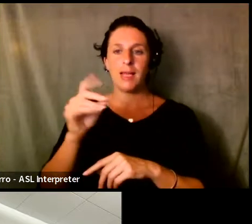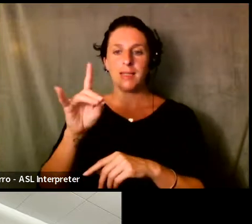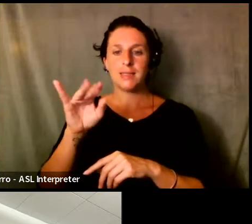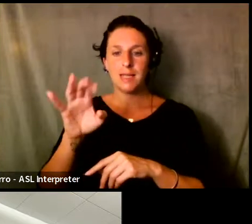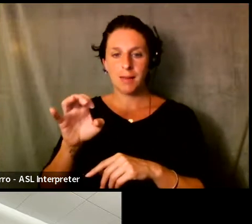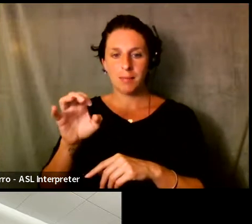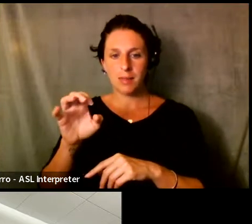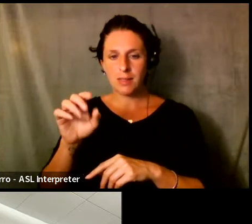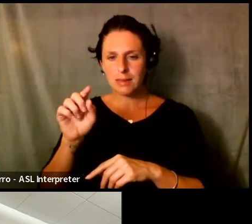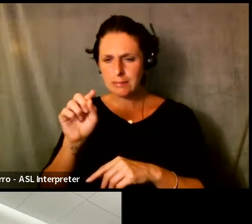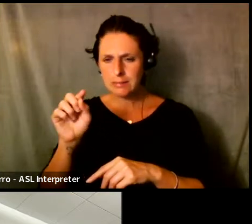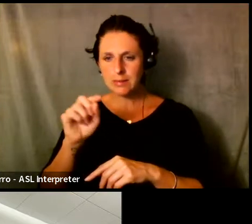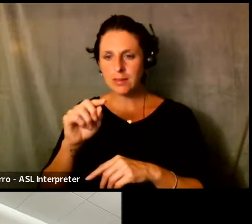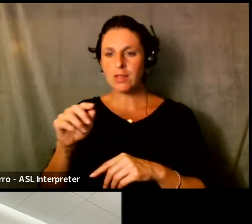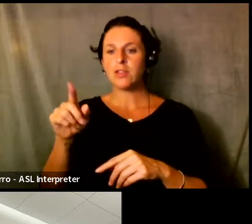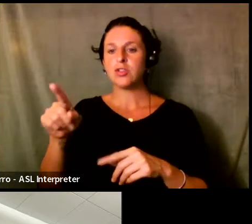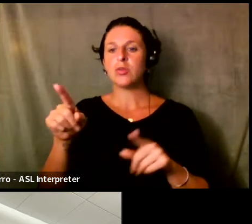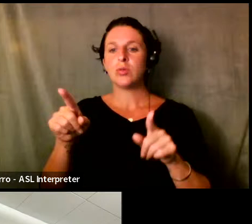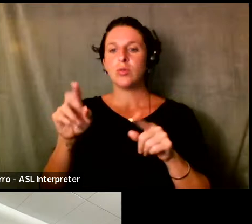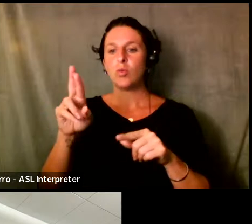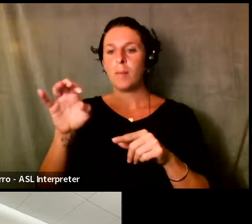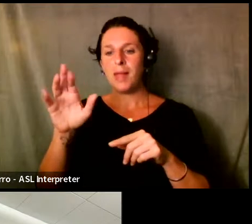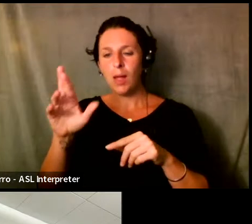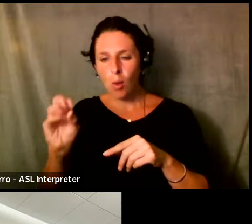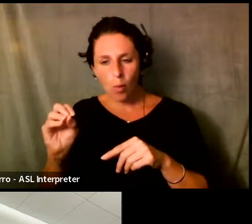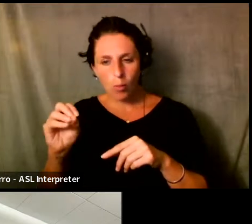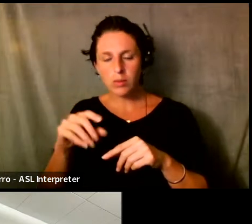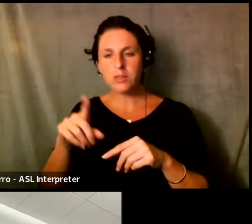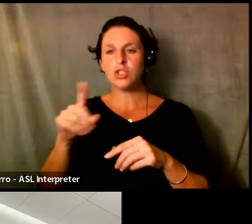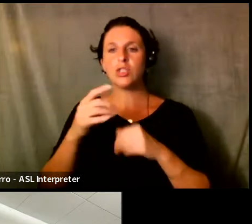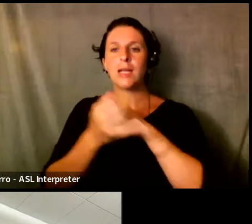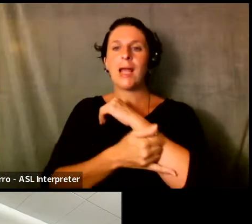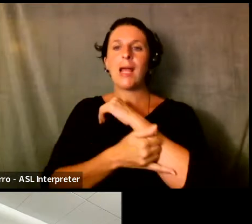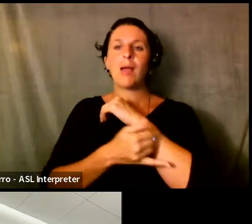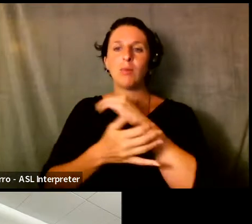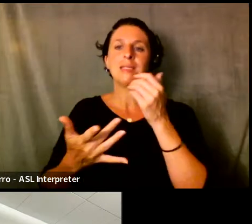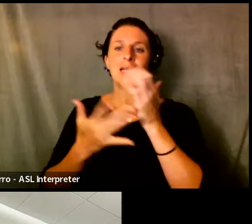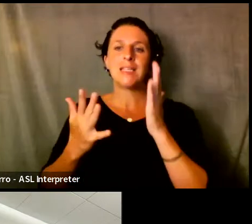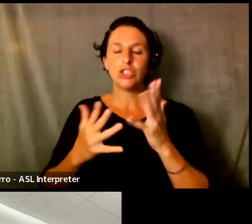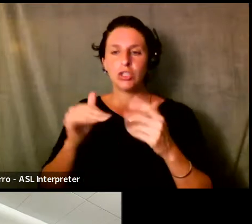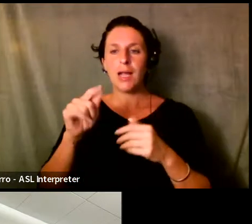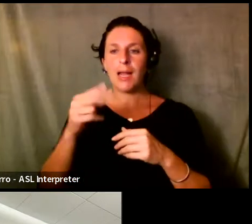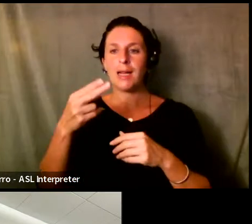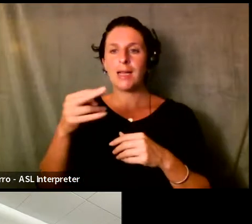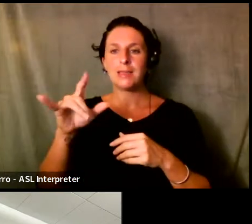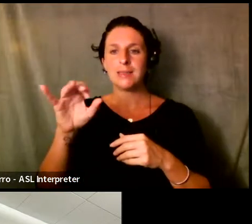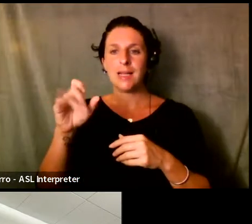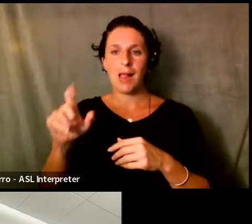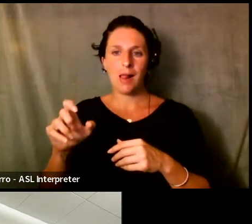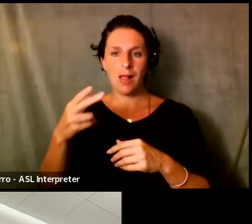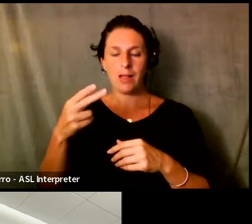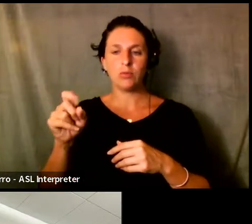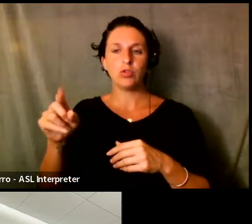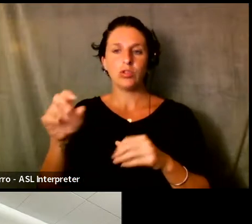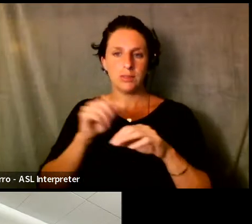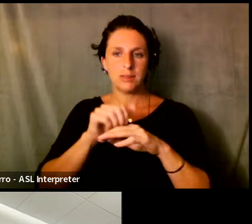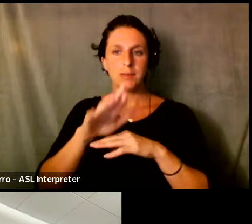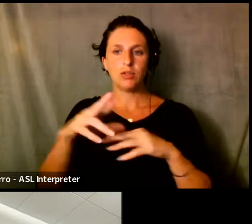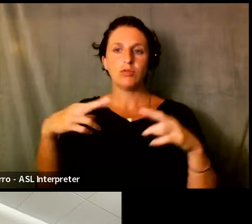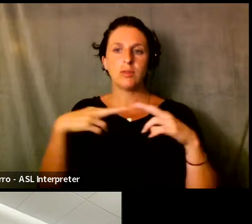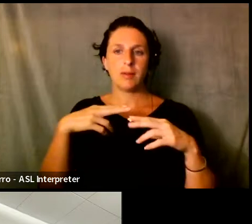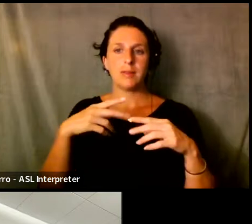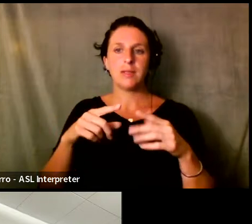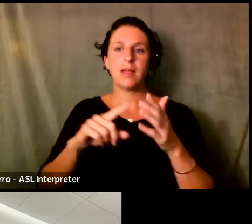Arobio she's a accounting technician at Hillsdale High School, and she's submitted her retirement as well,